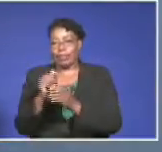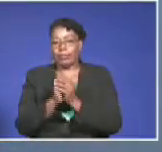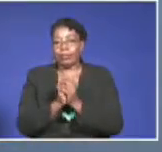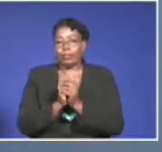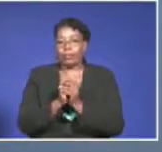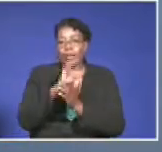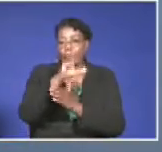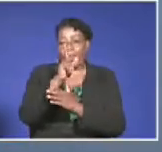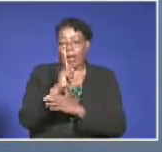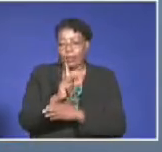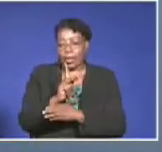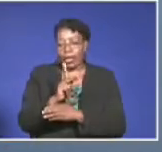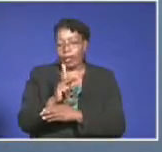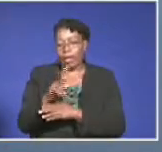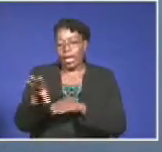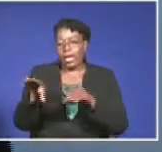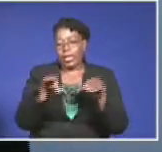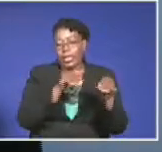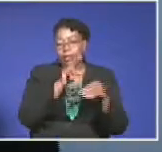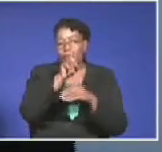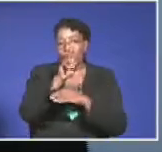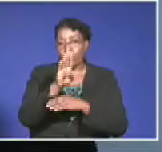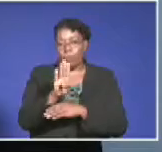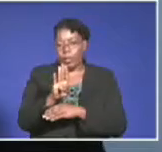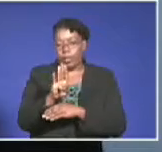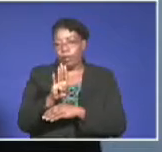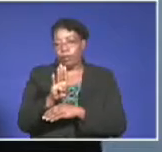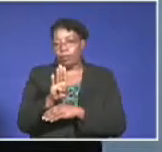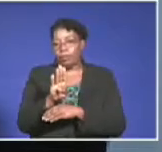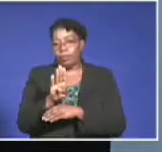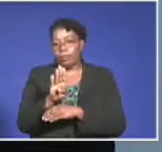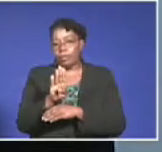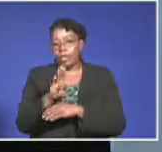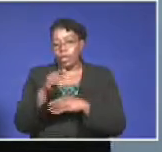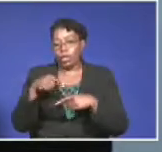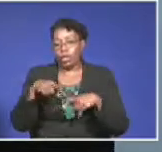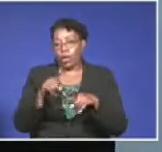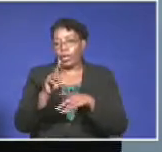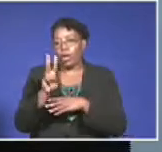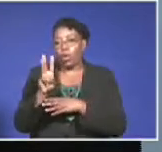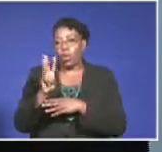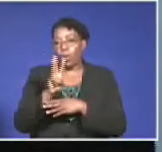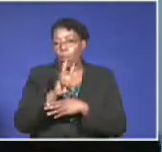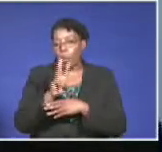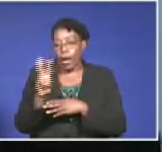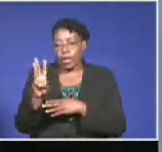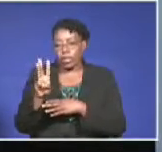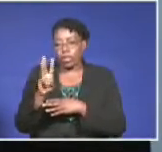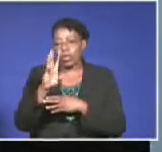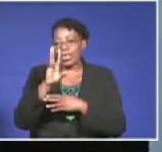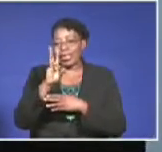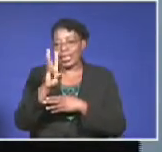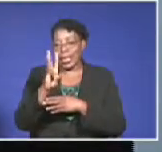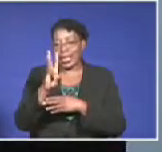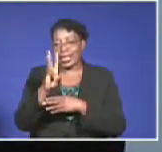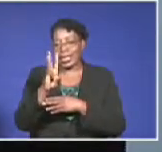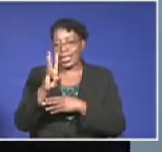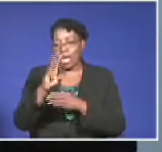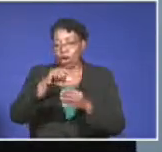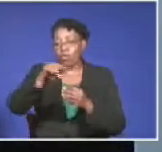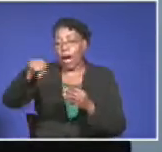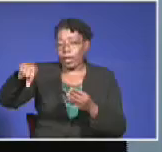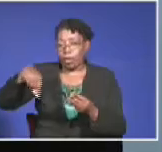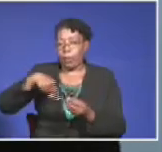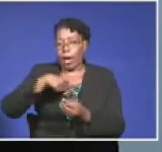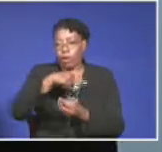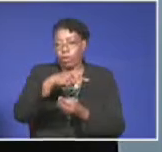The 5K route leaves the University of the Bahamas, University Boulevard, heads west to the 6-leg roundabout, and